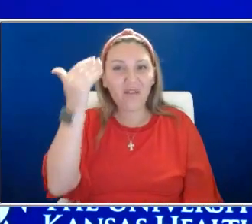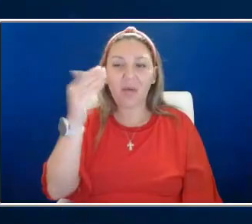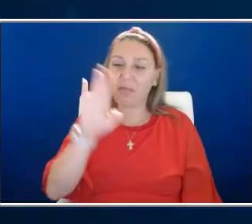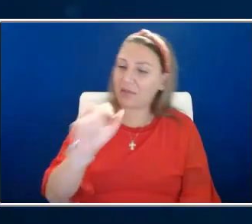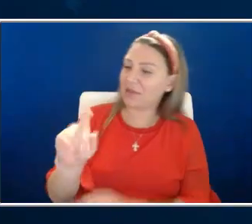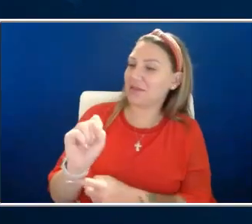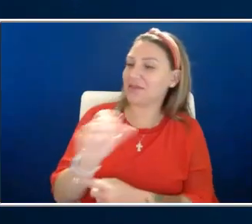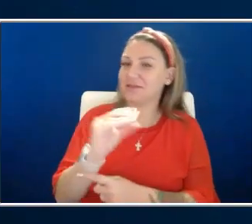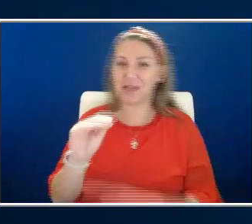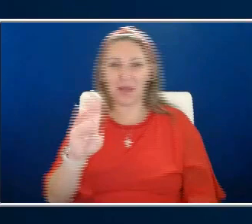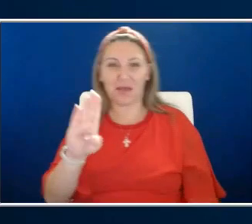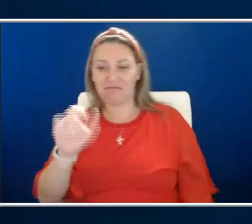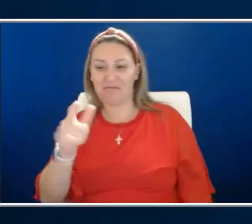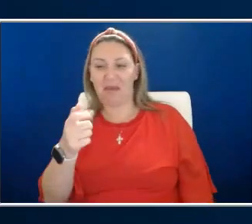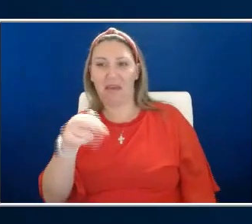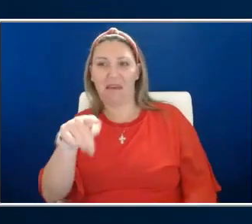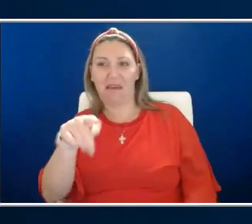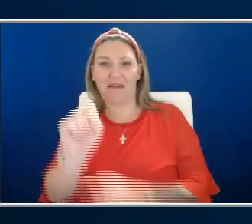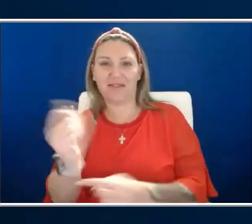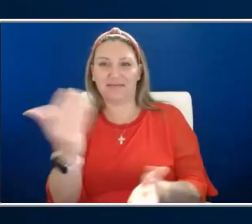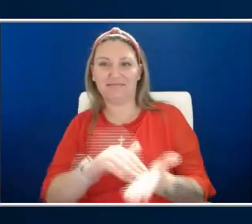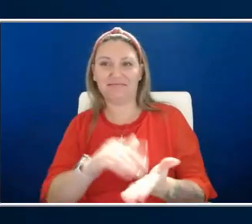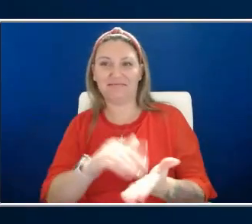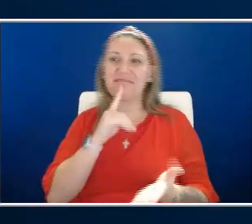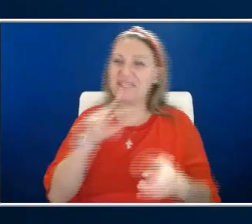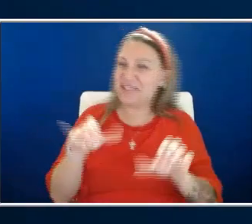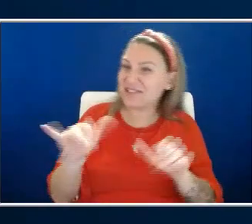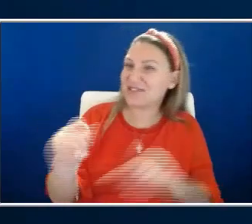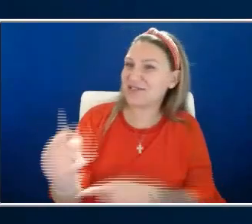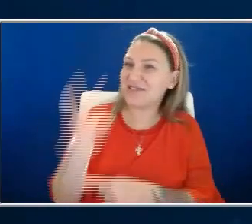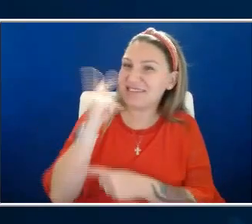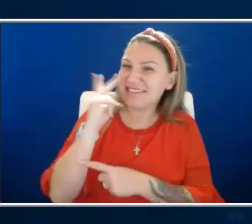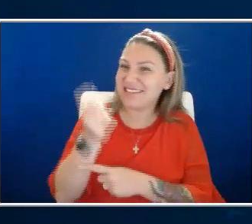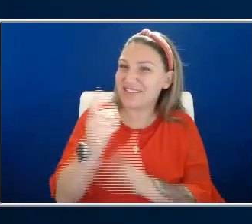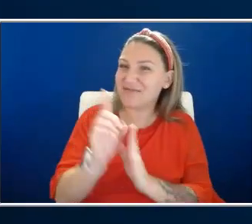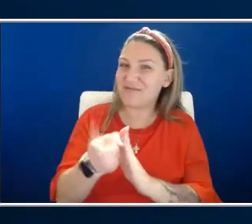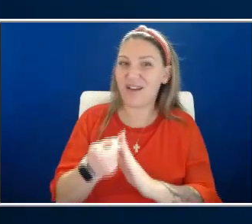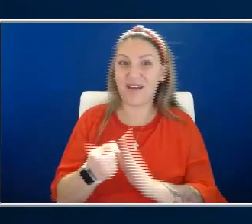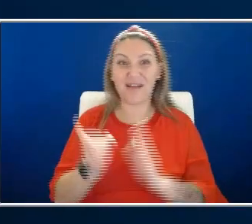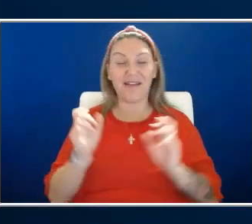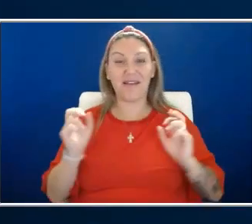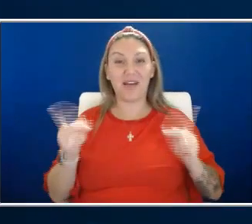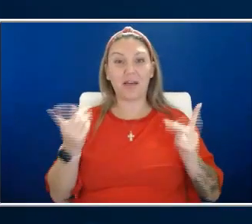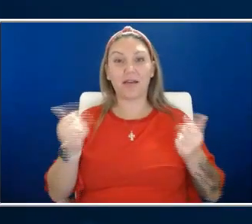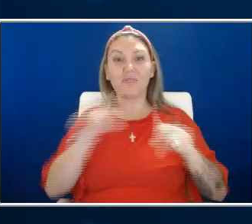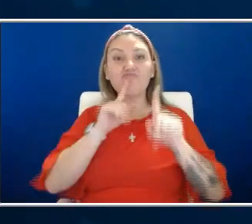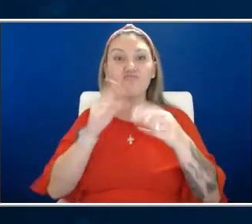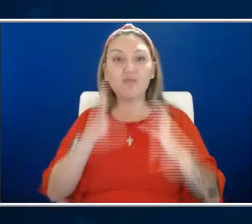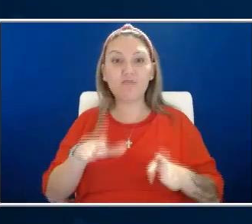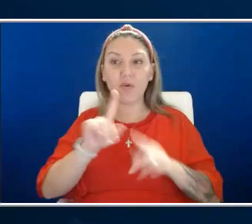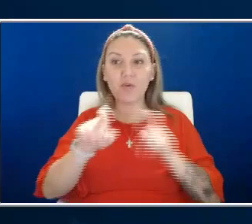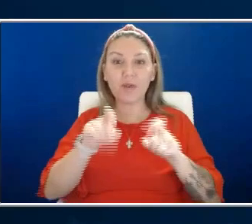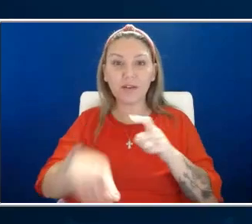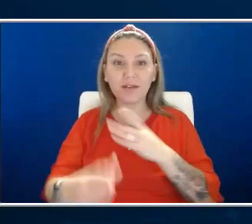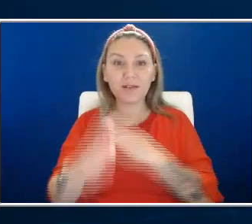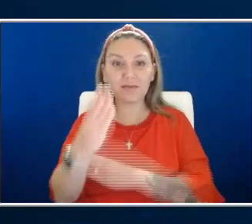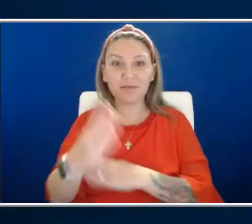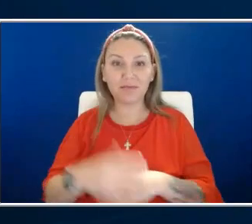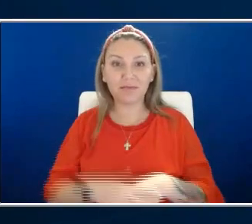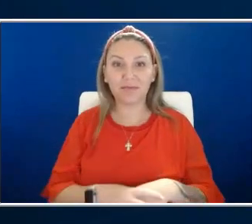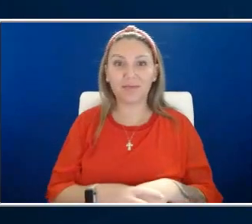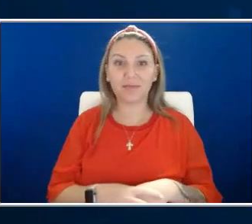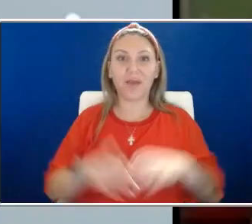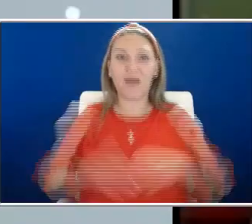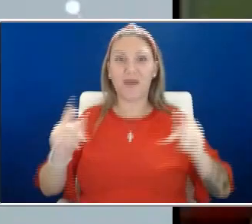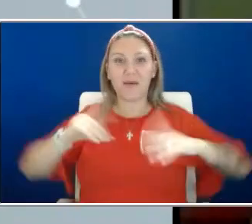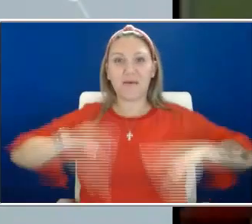So Let's do it. Yeah. Let's do it. Doc Hawk, thanks so much. We'll see you in a bit. Okay, do we have any reporter questions on the line today? Okay, well, we're going to get